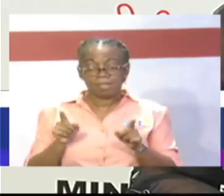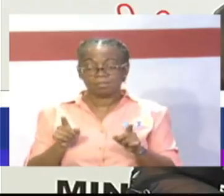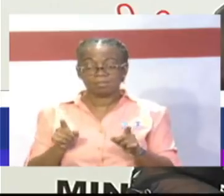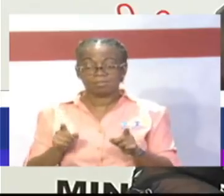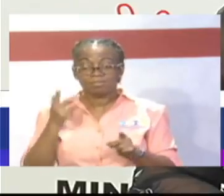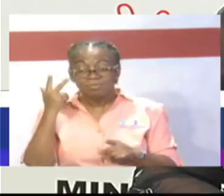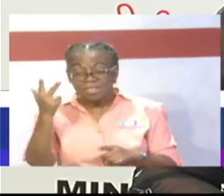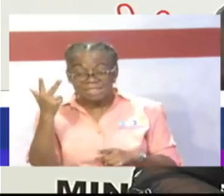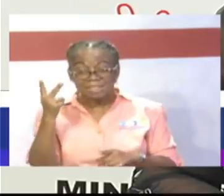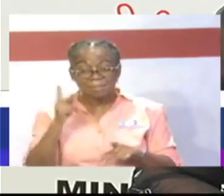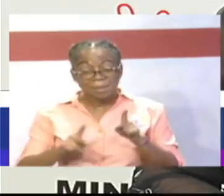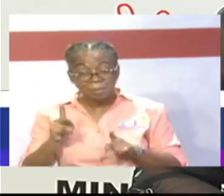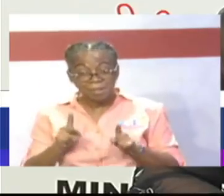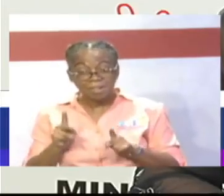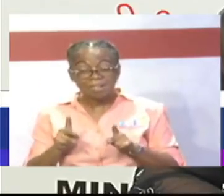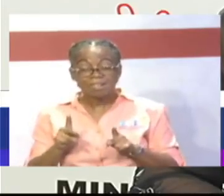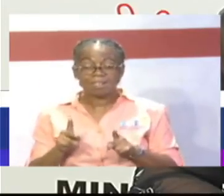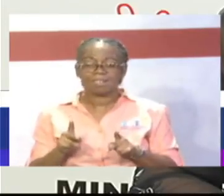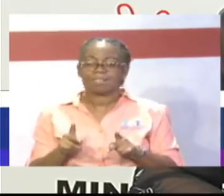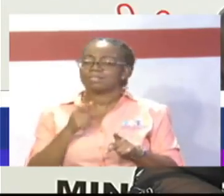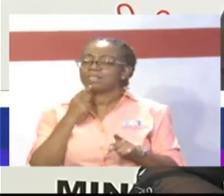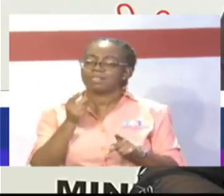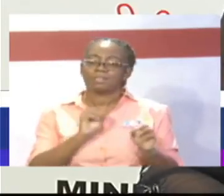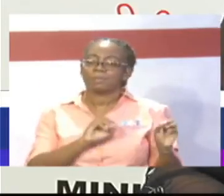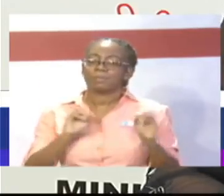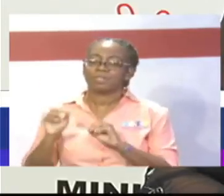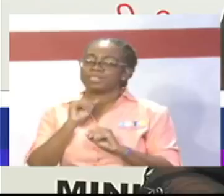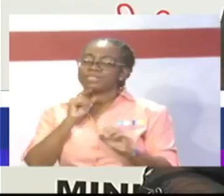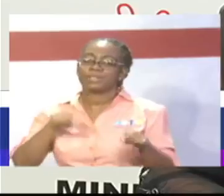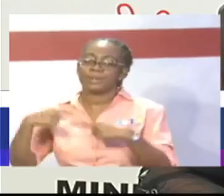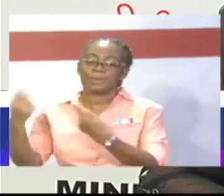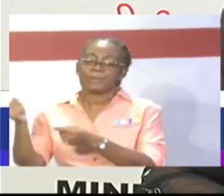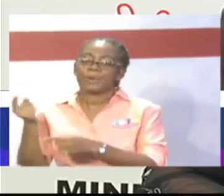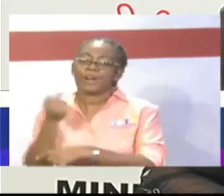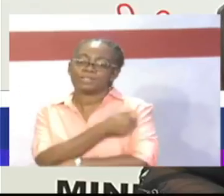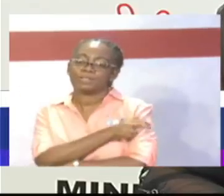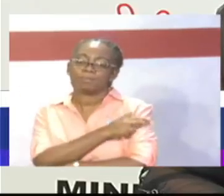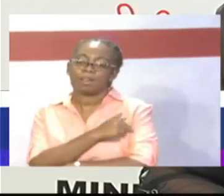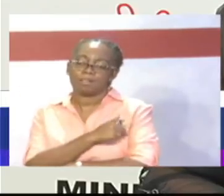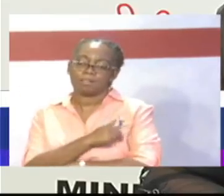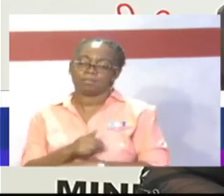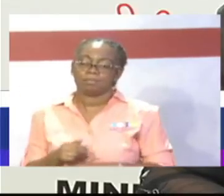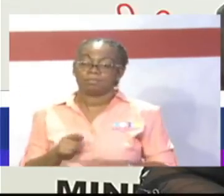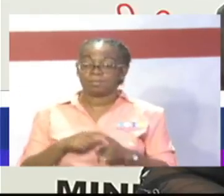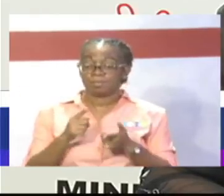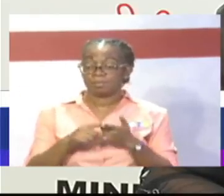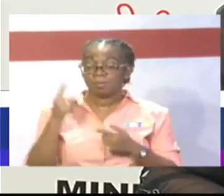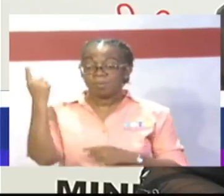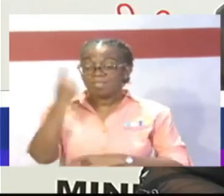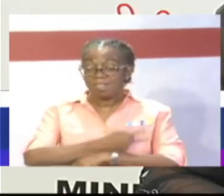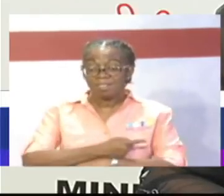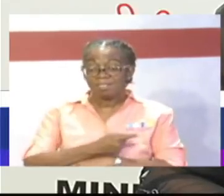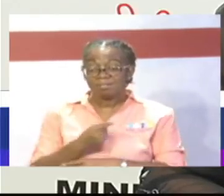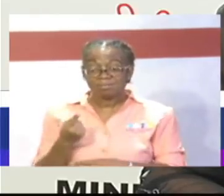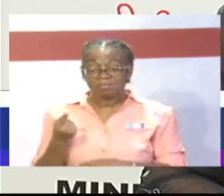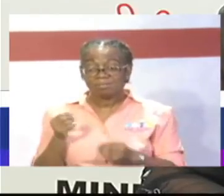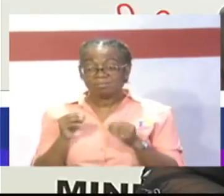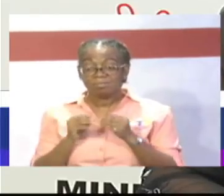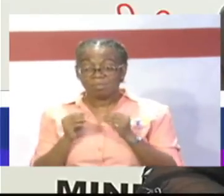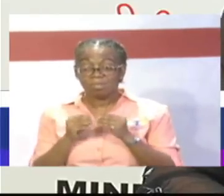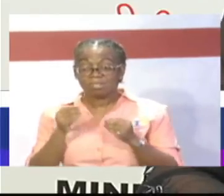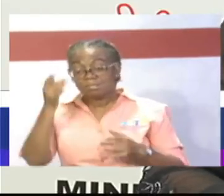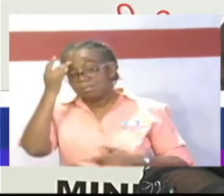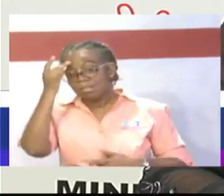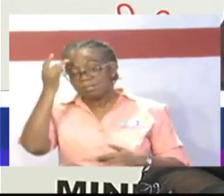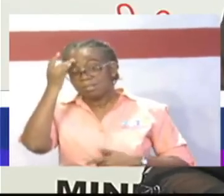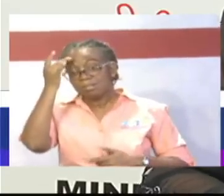3 persons denied the transfer. Within a day, they had decompensated or deteriorated at home,